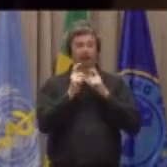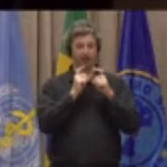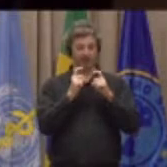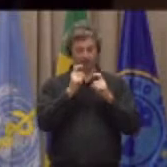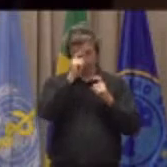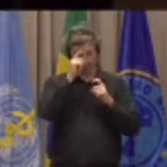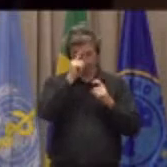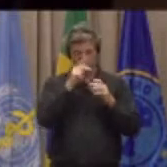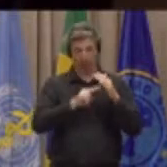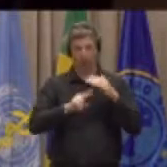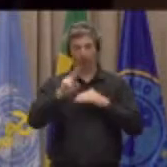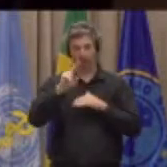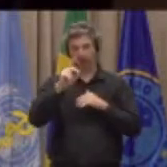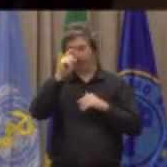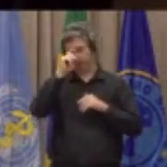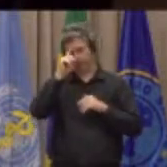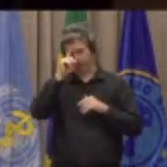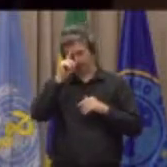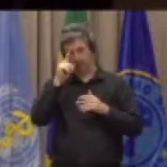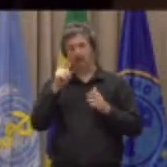We are facing an app